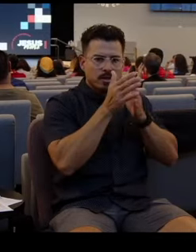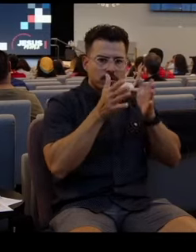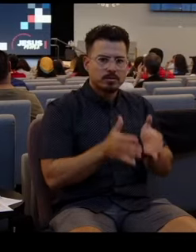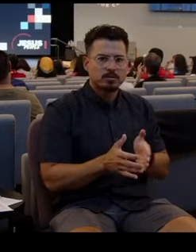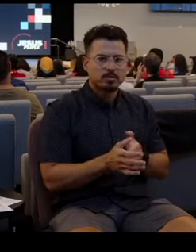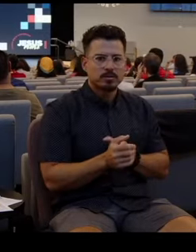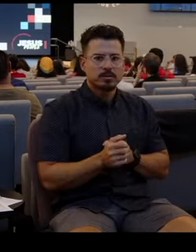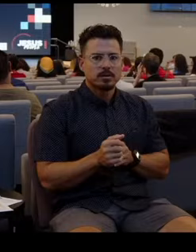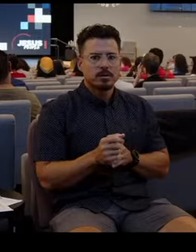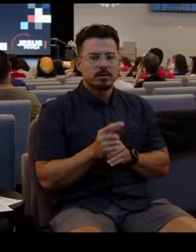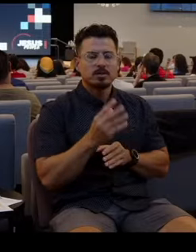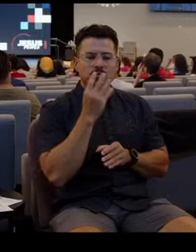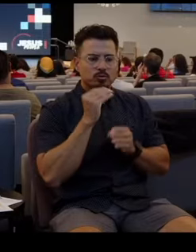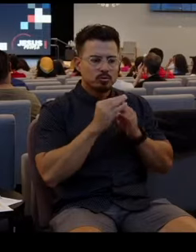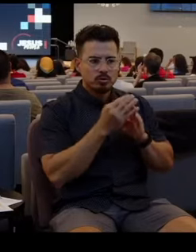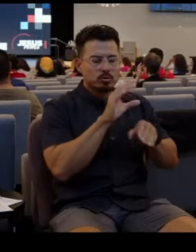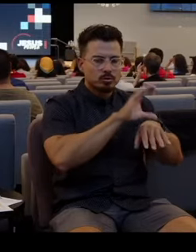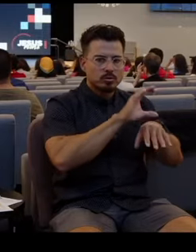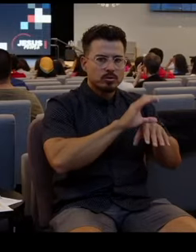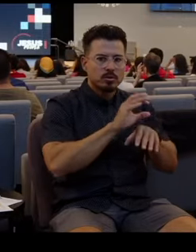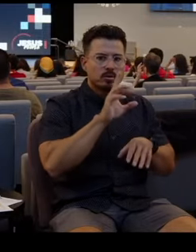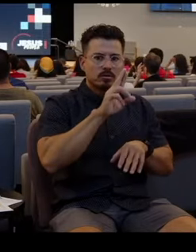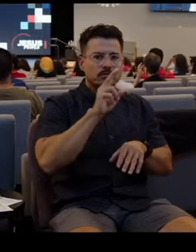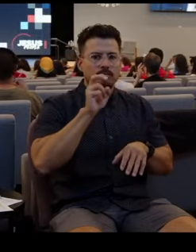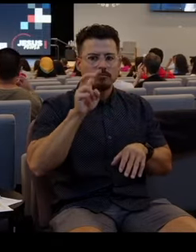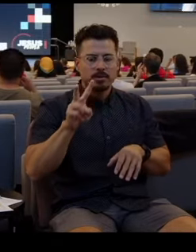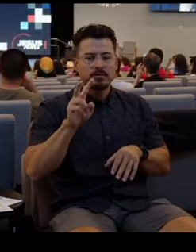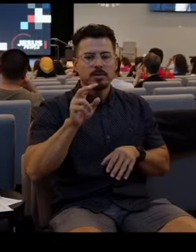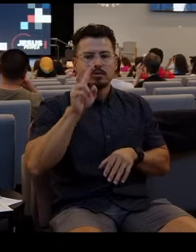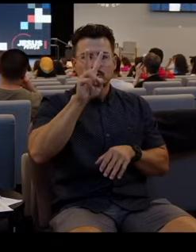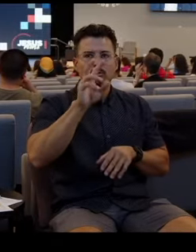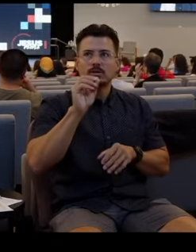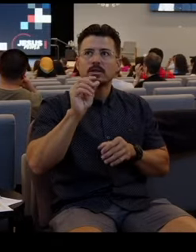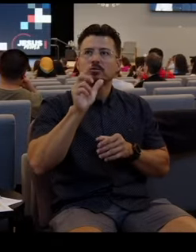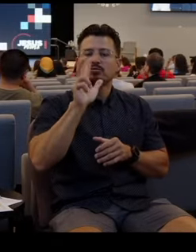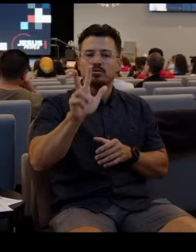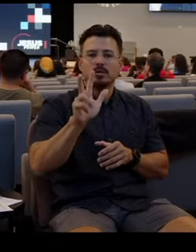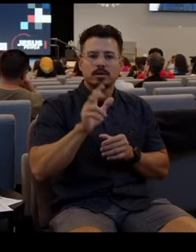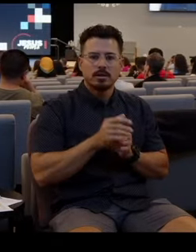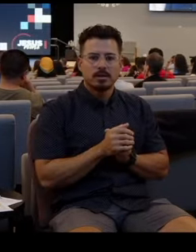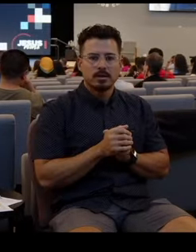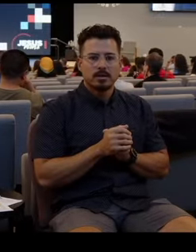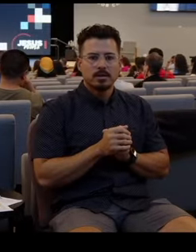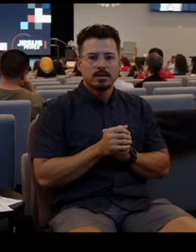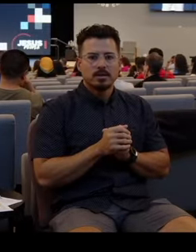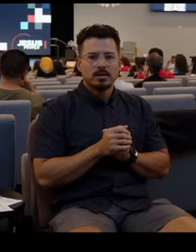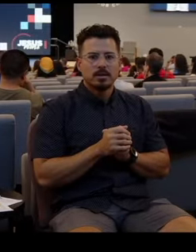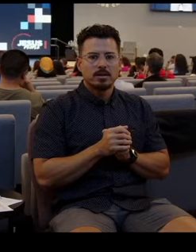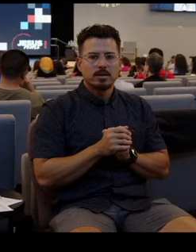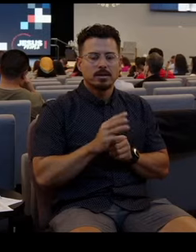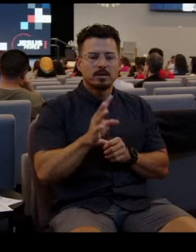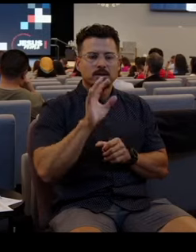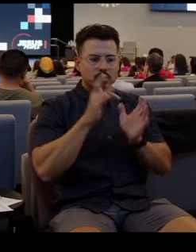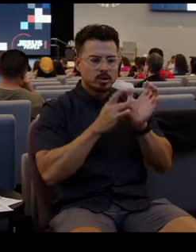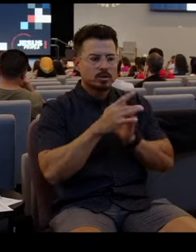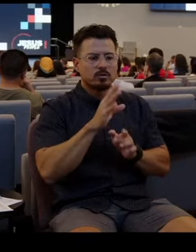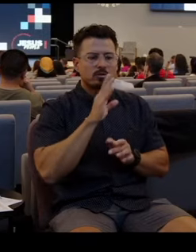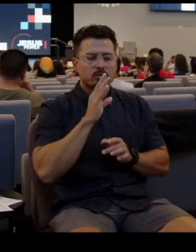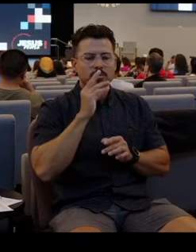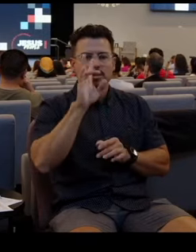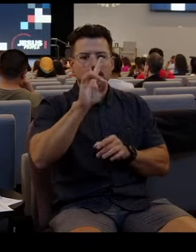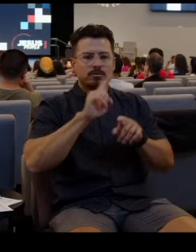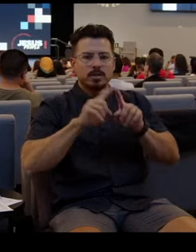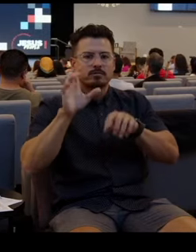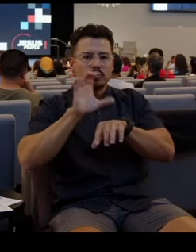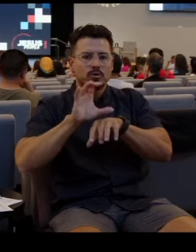the Jerusalem church. Revelation chapter 2 and 3. You want to follow this theme? Jesus is speaking to seven churches. He